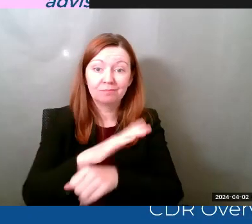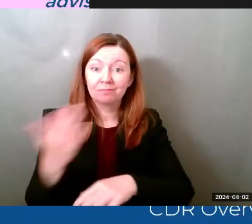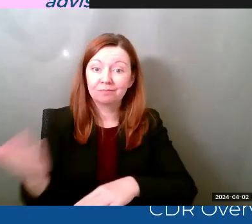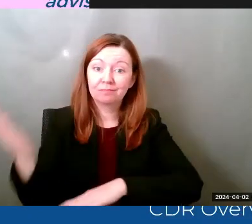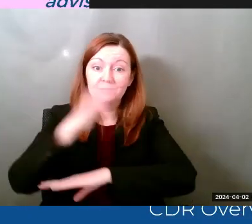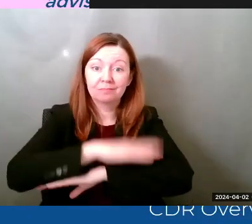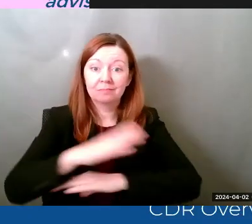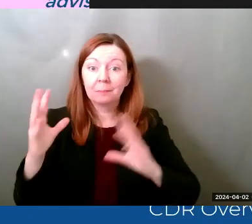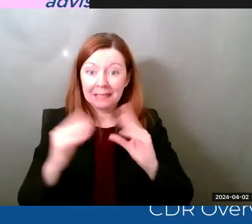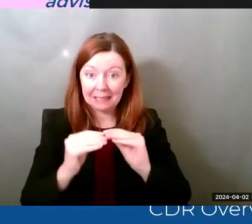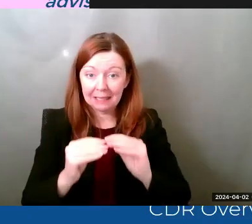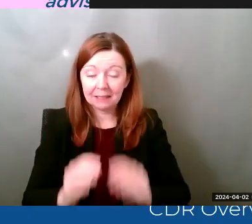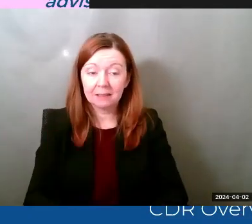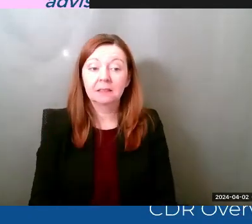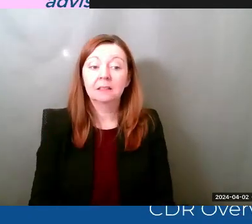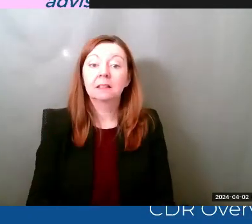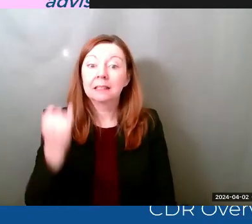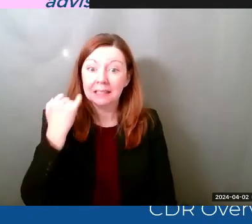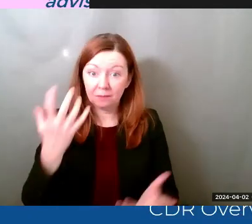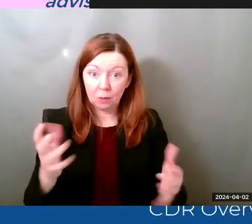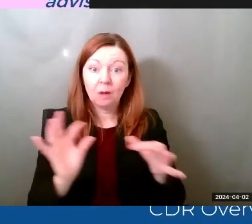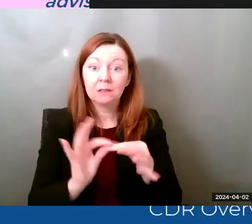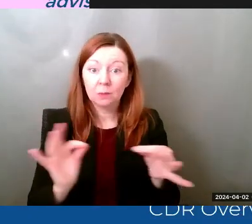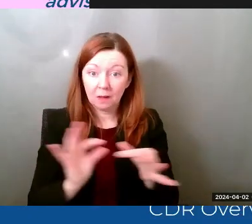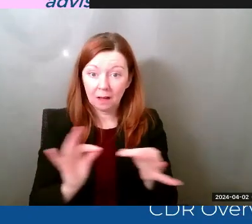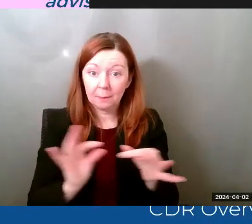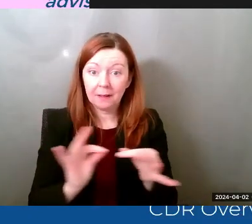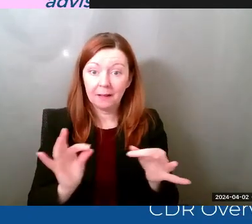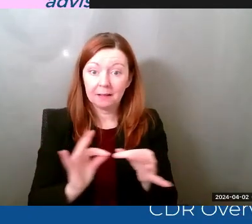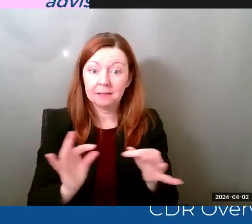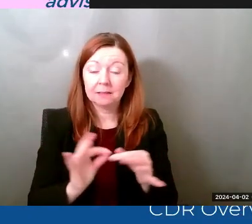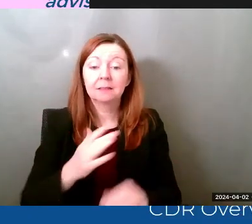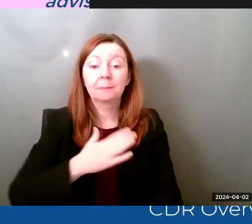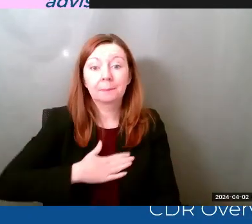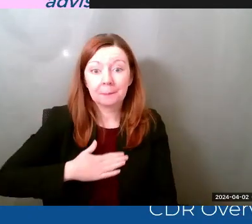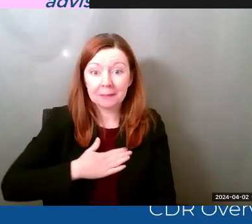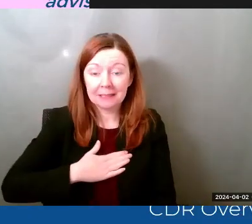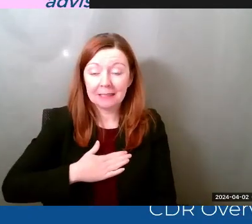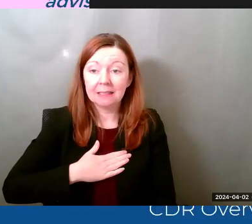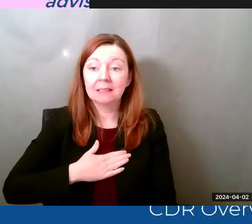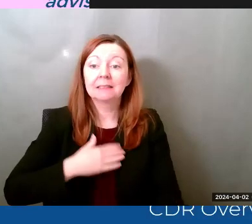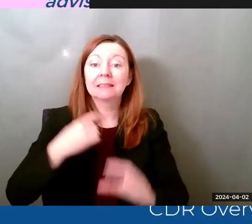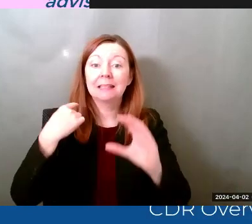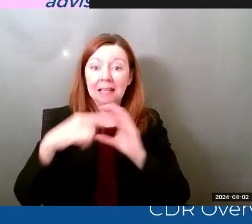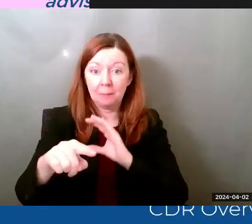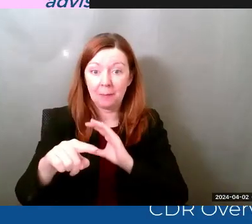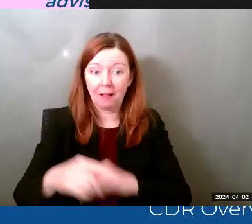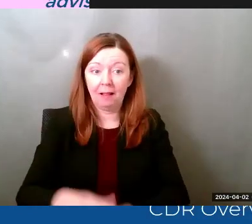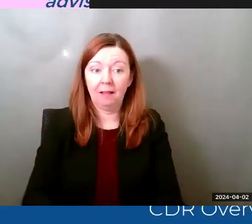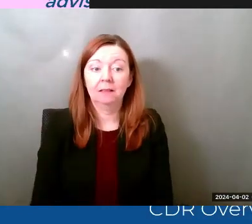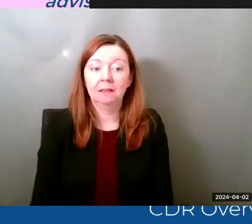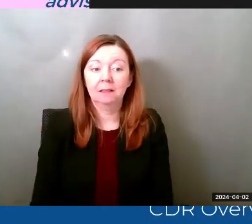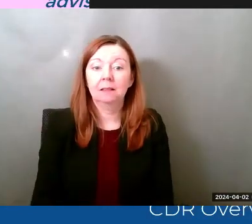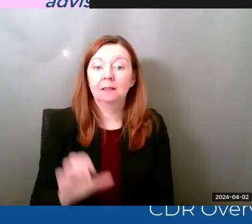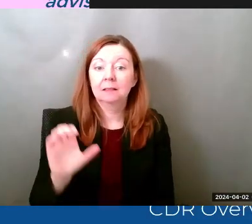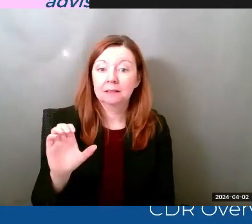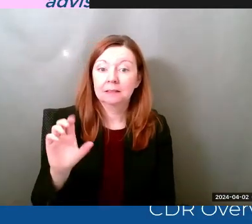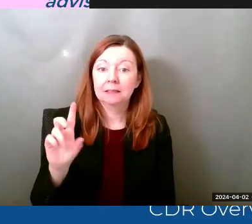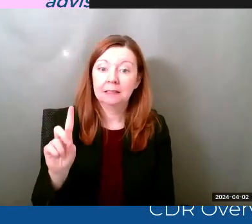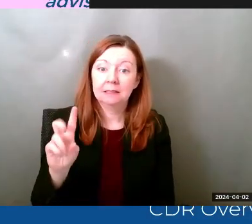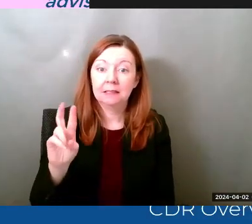this meeting but wish to comment, please send an email to